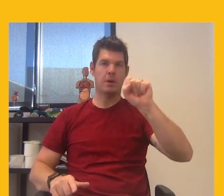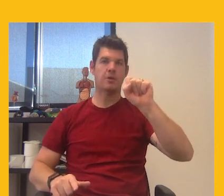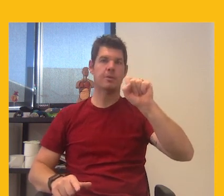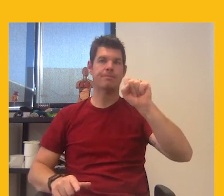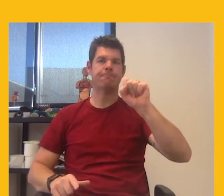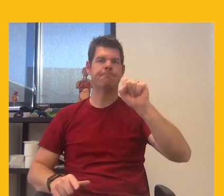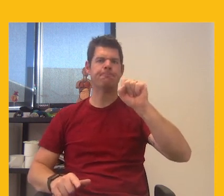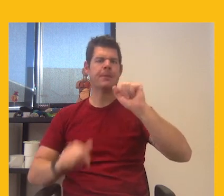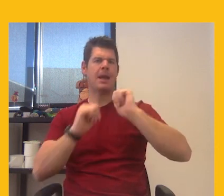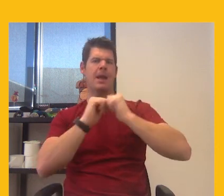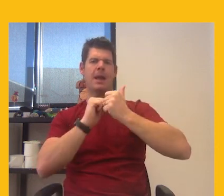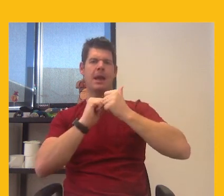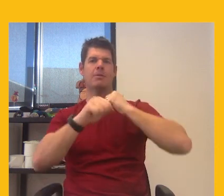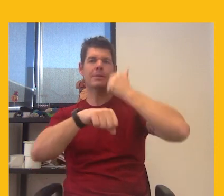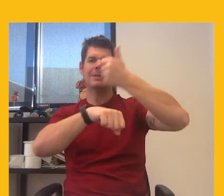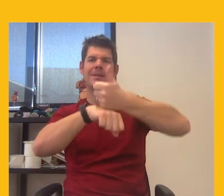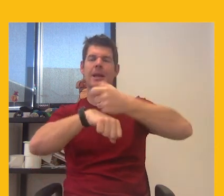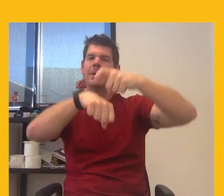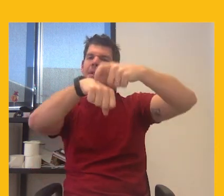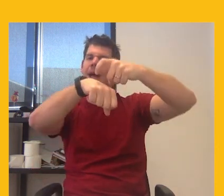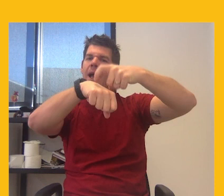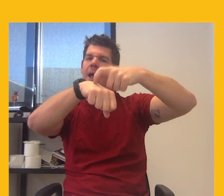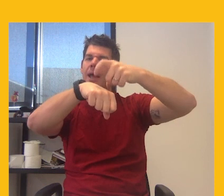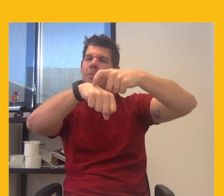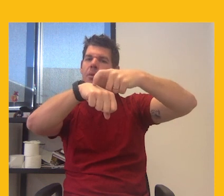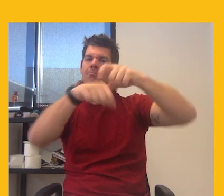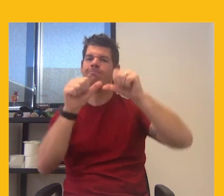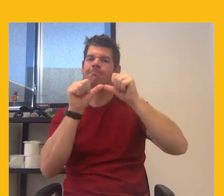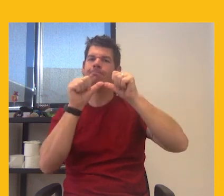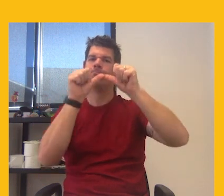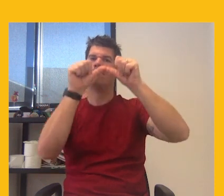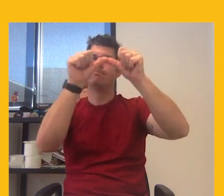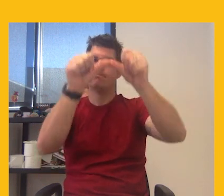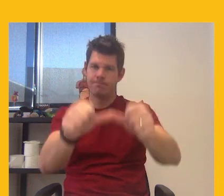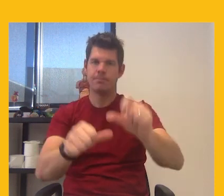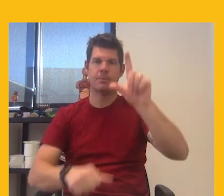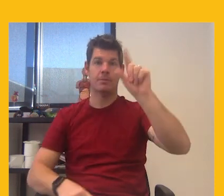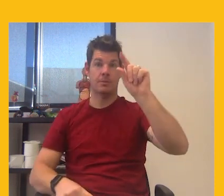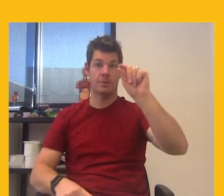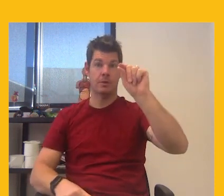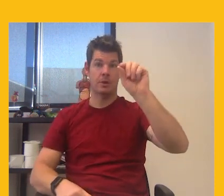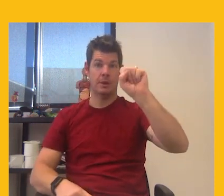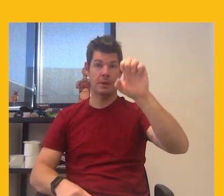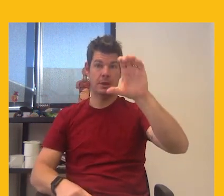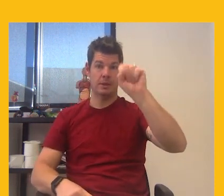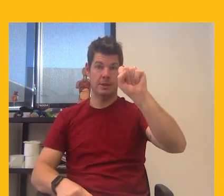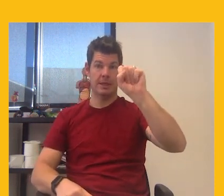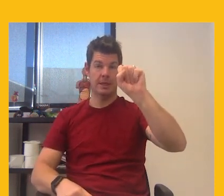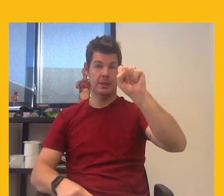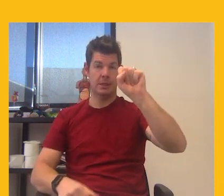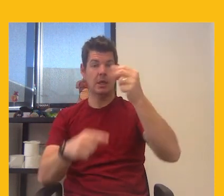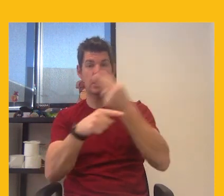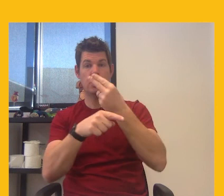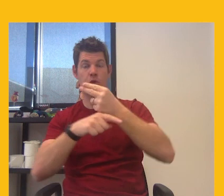we showed as a starting point, but to create a timer that would that you